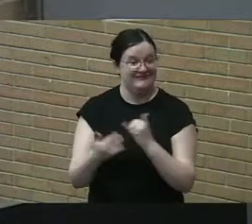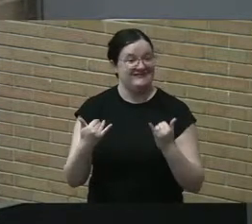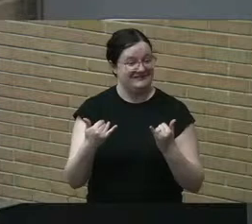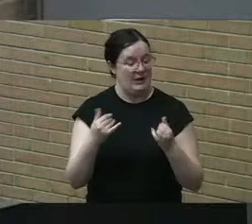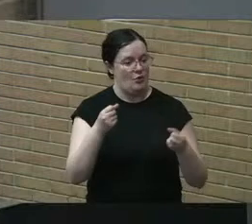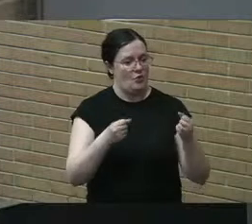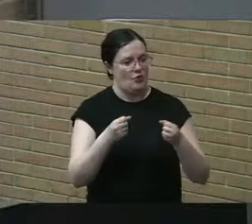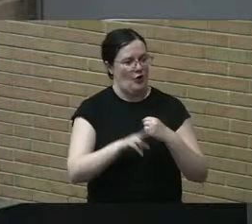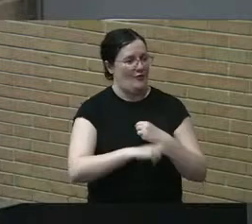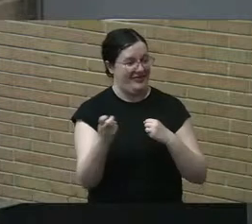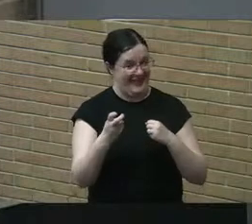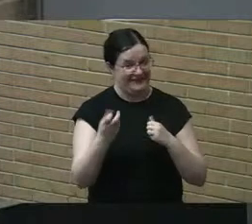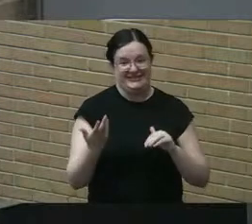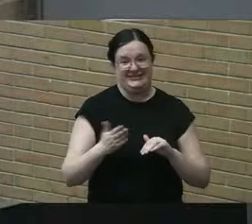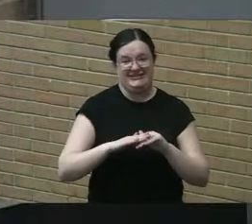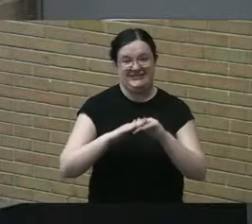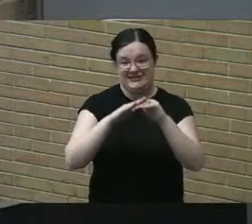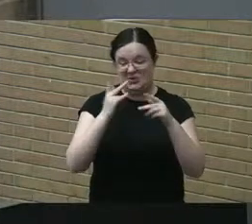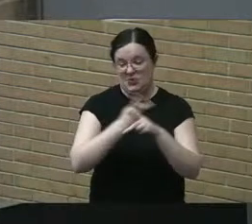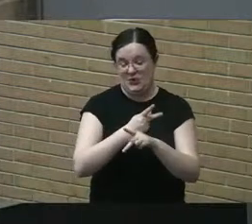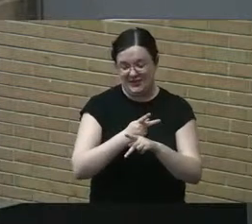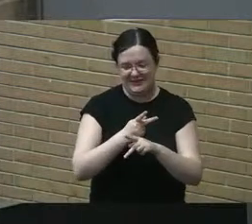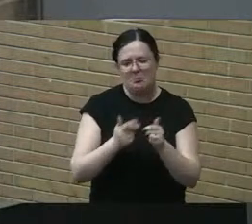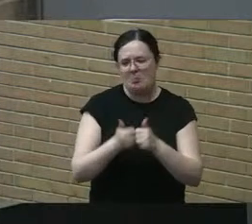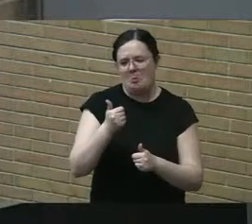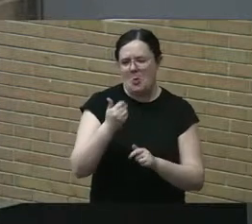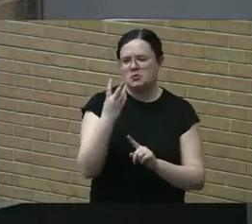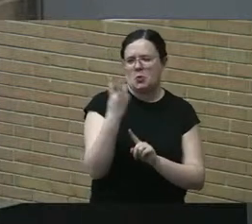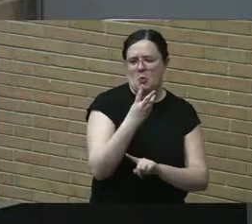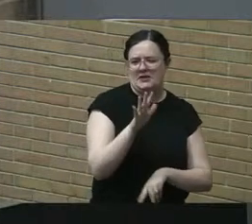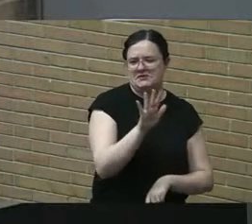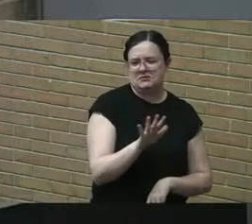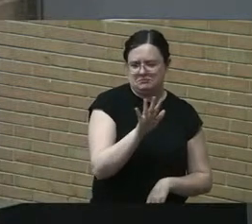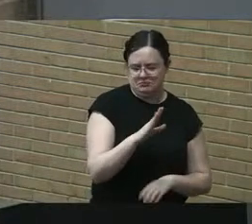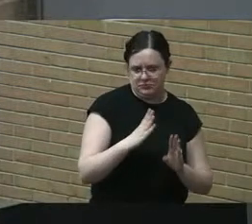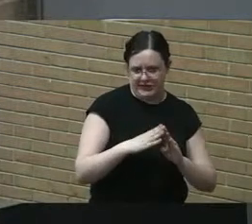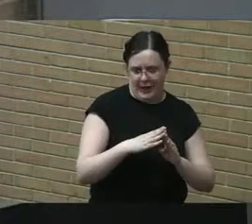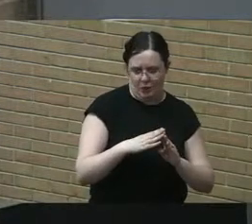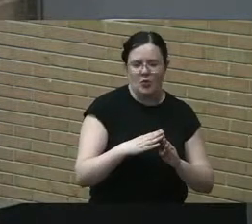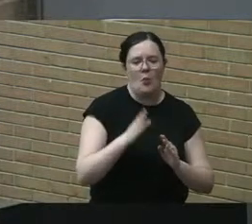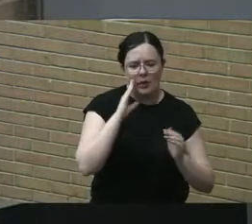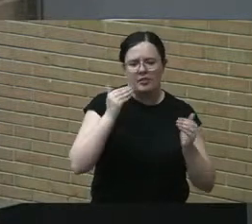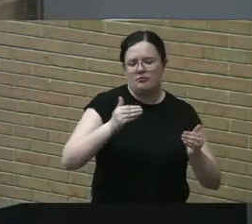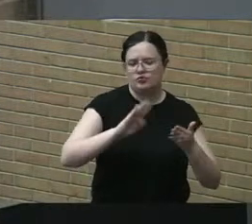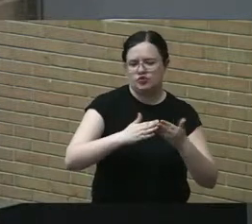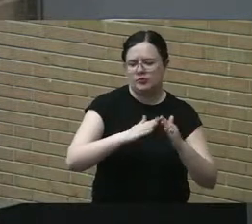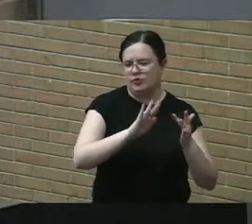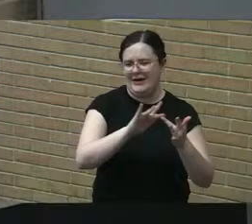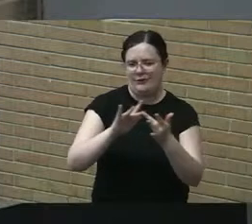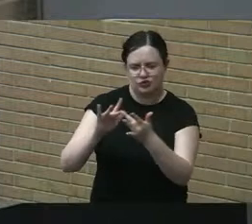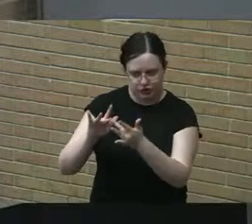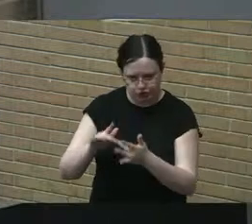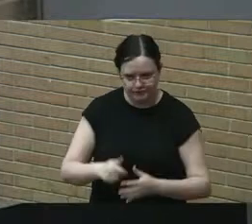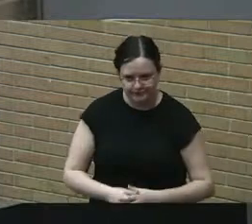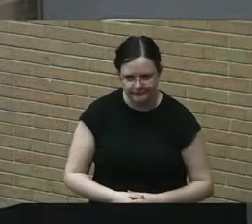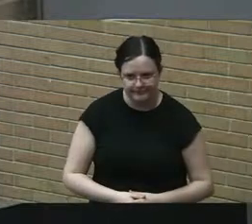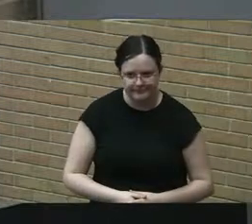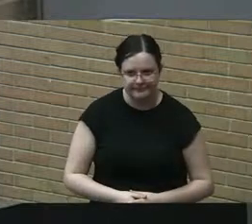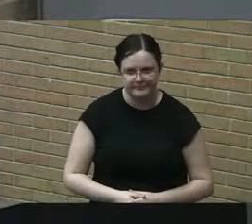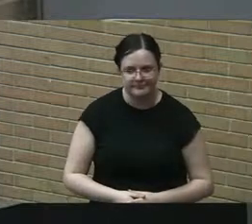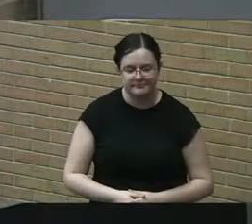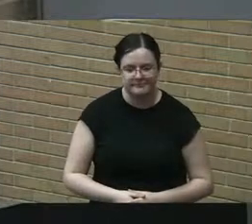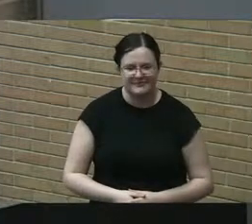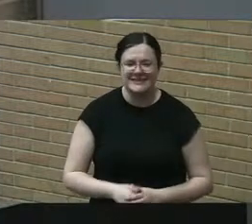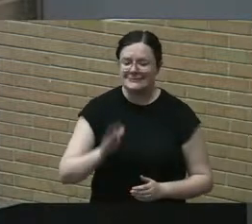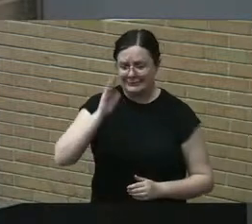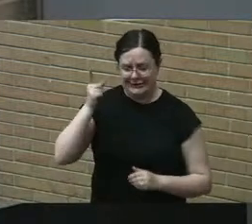up, mainly on the west side of town. And they'll be doing some community outreach. Again, those seem to be focused on